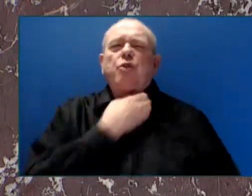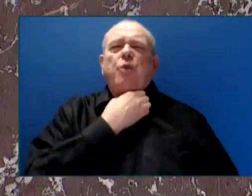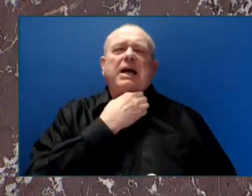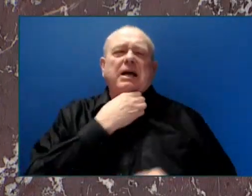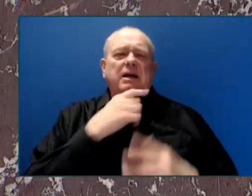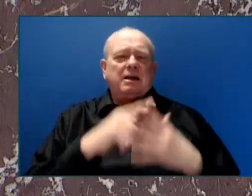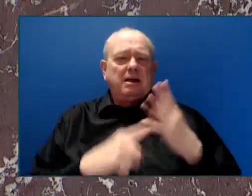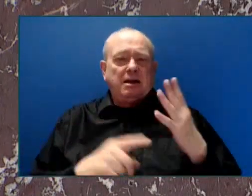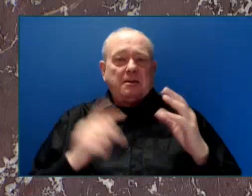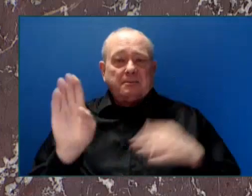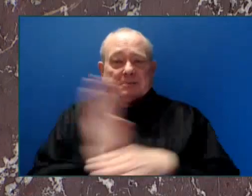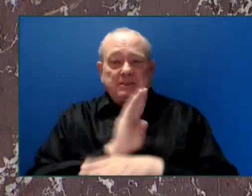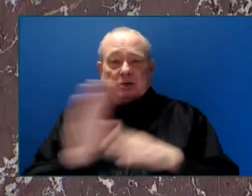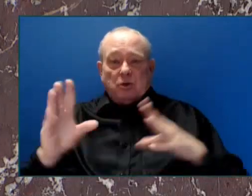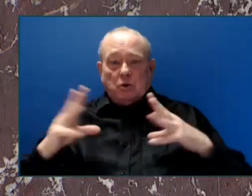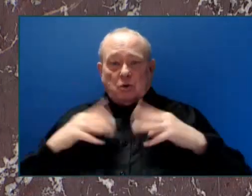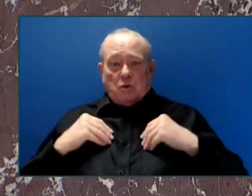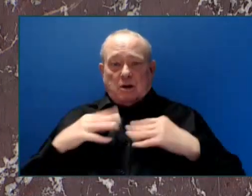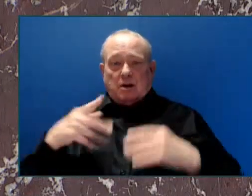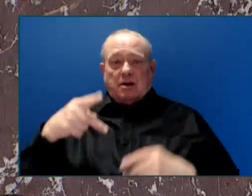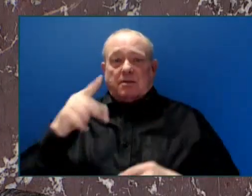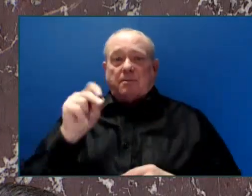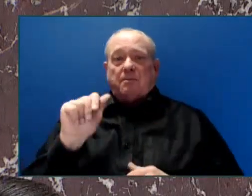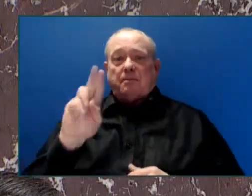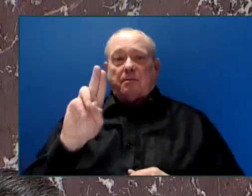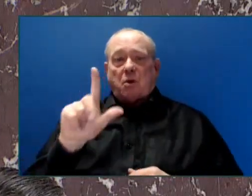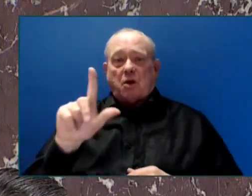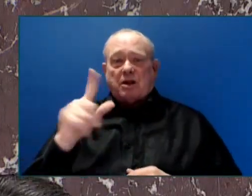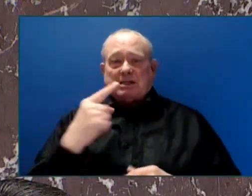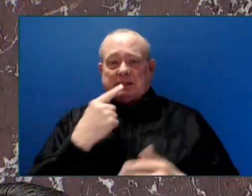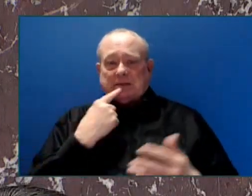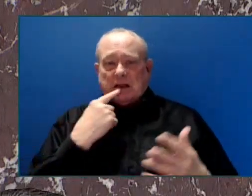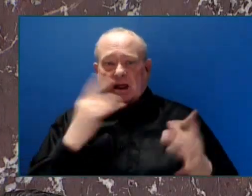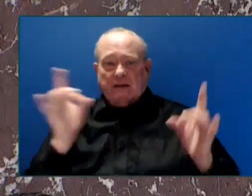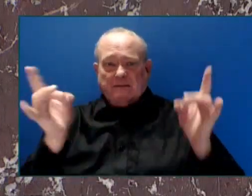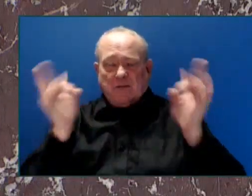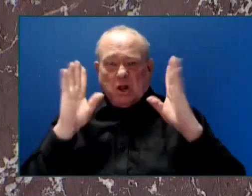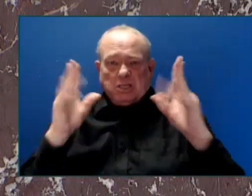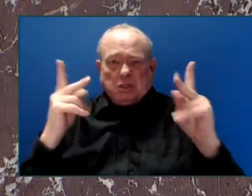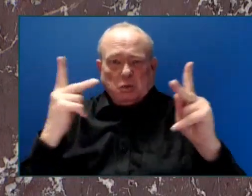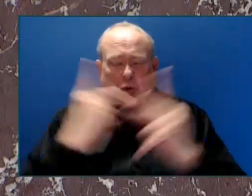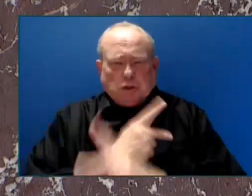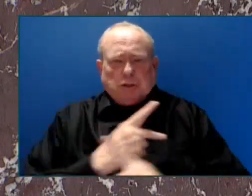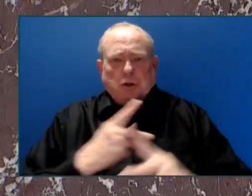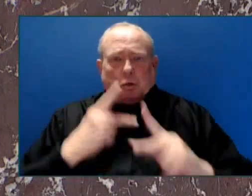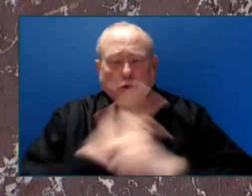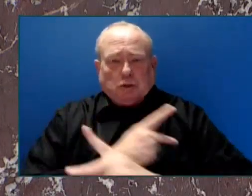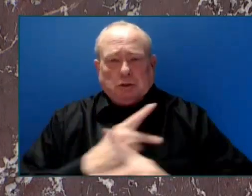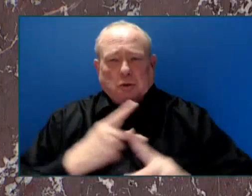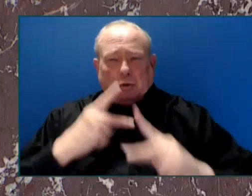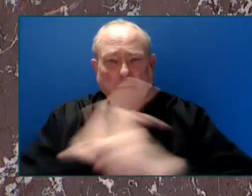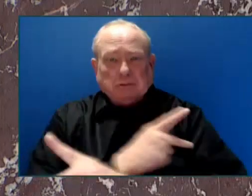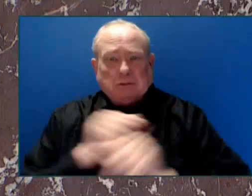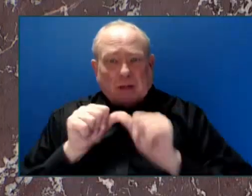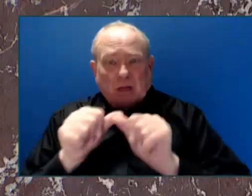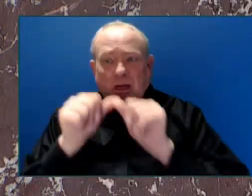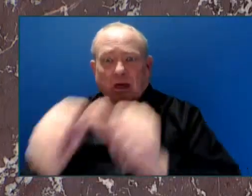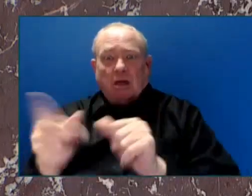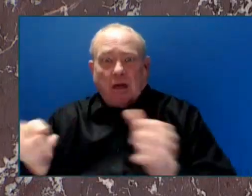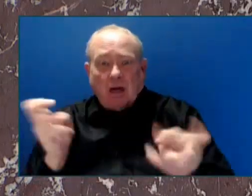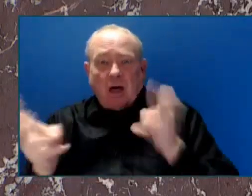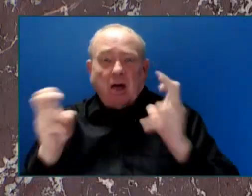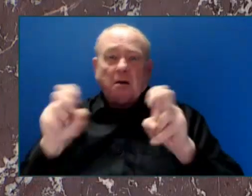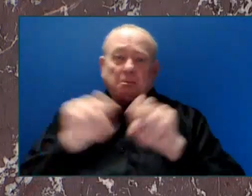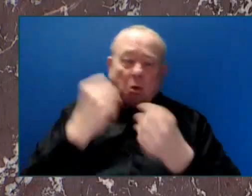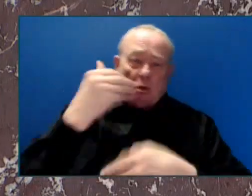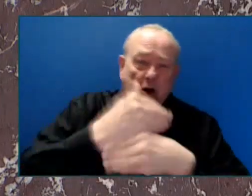worse, and businesses in the area are having to deal with the costs of constant theft, smashed windows, fires, daily